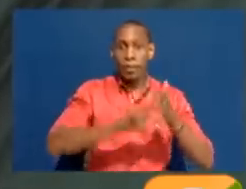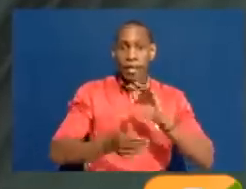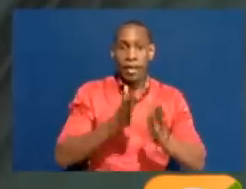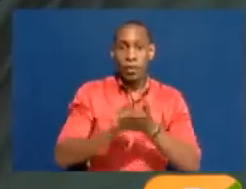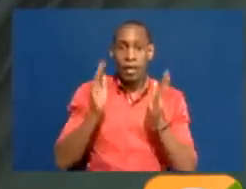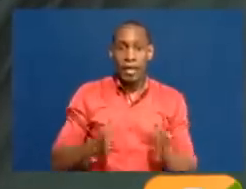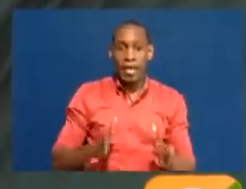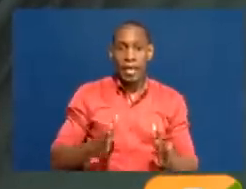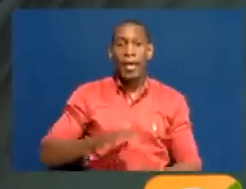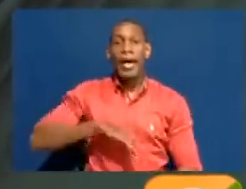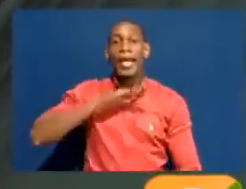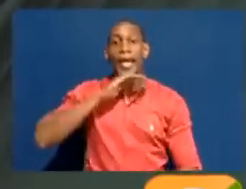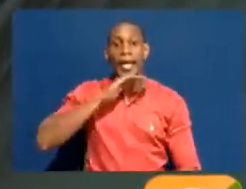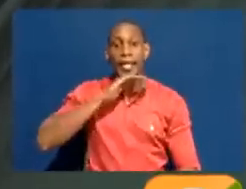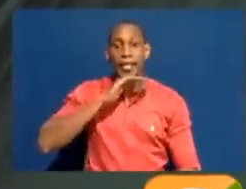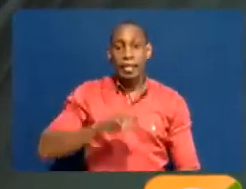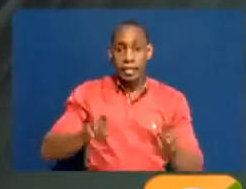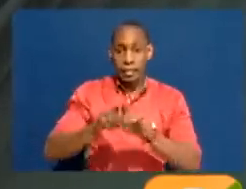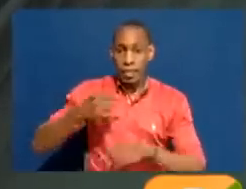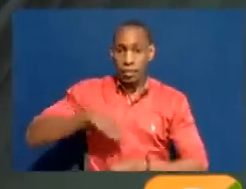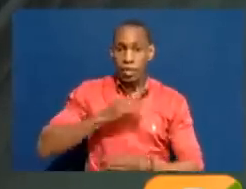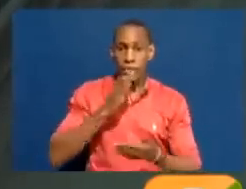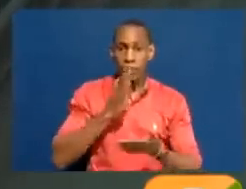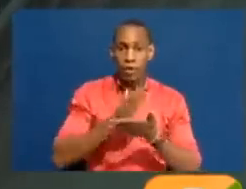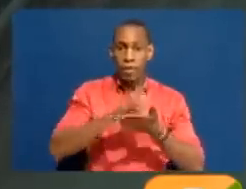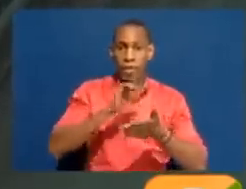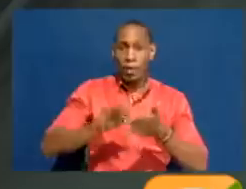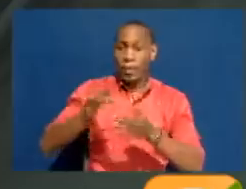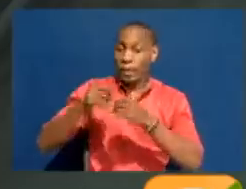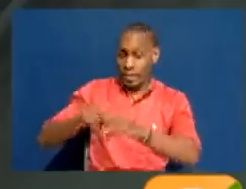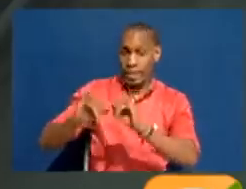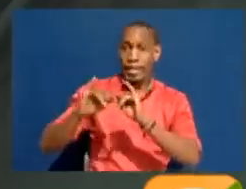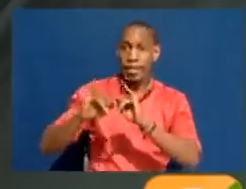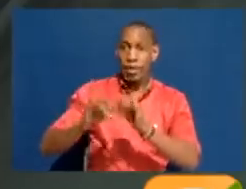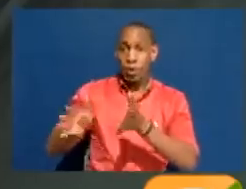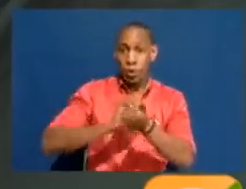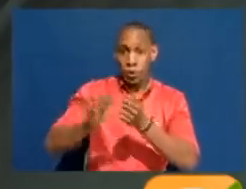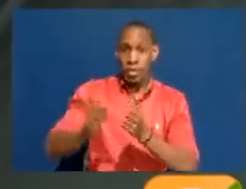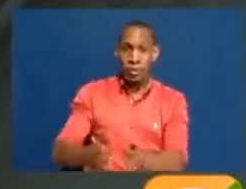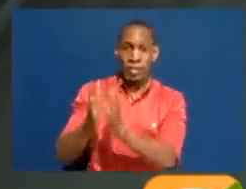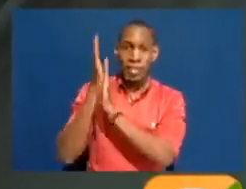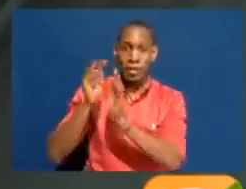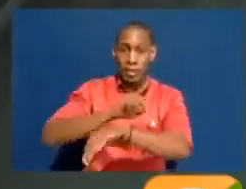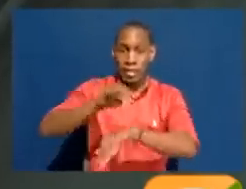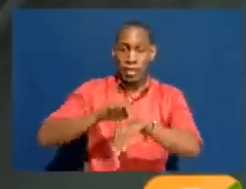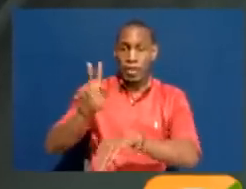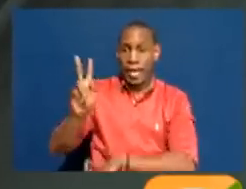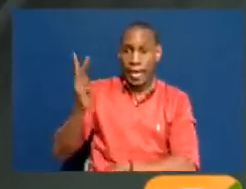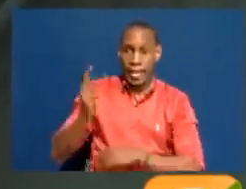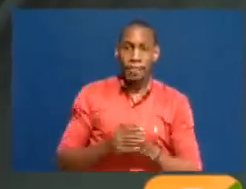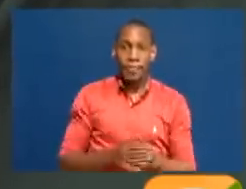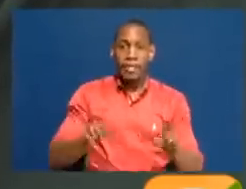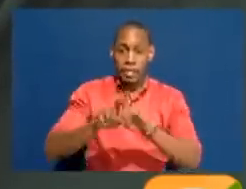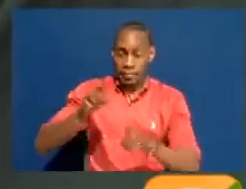hakuna Mkenya anapoteza maisha yake na tutahakikisha kwamba wakijaribu kuharibu usalama wa taifa letu la Kenya